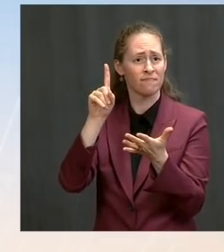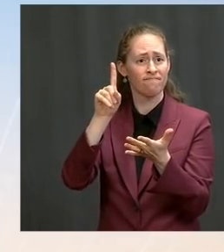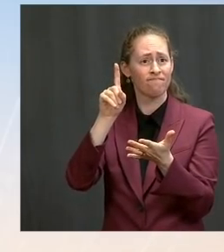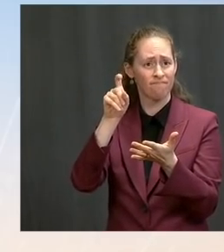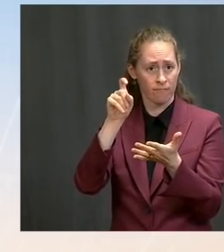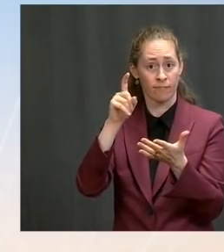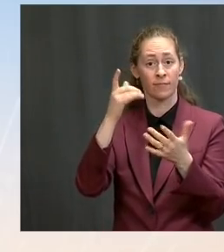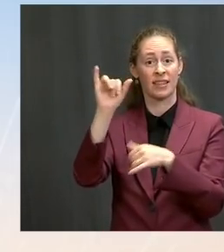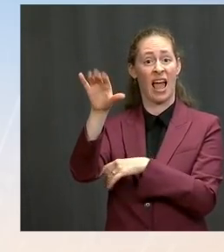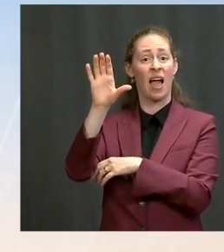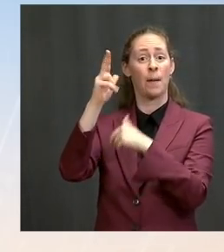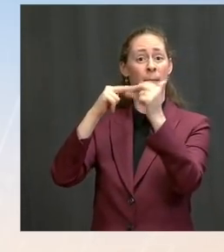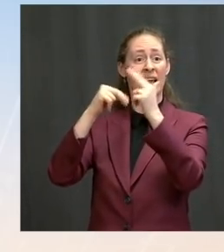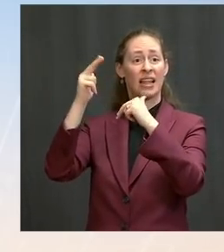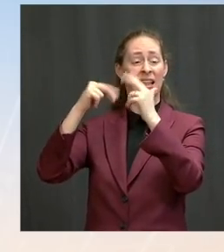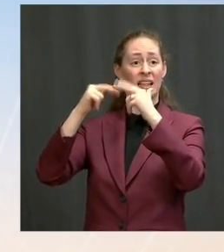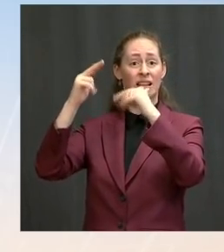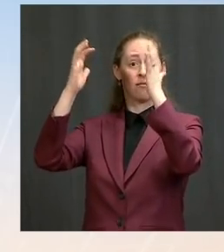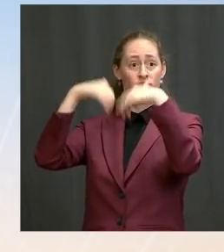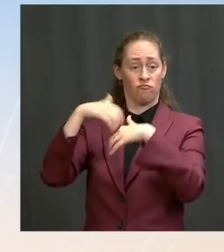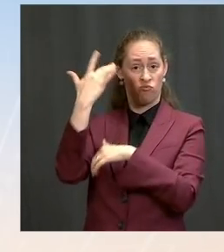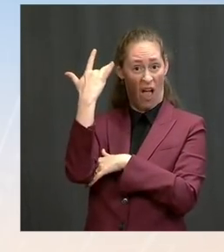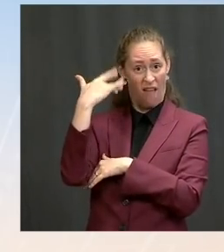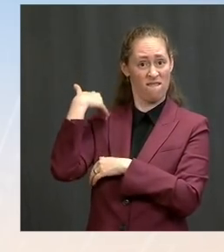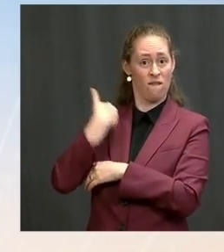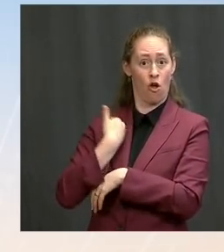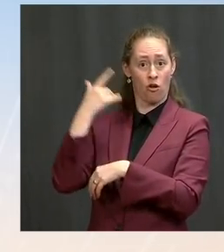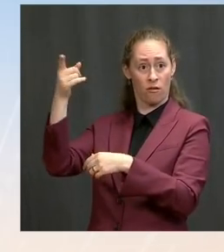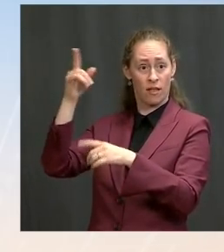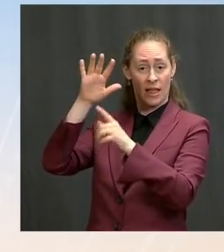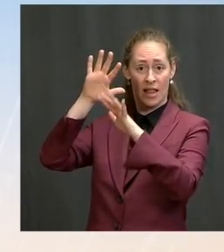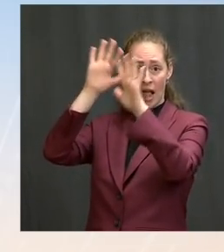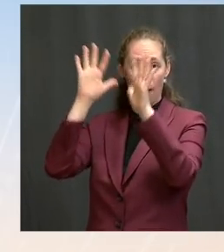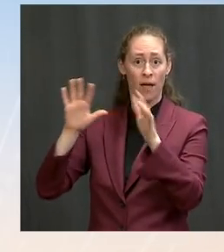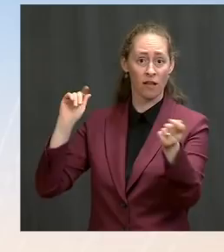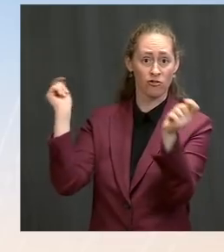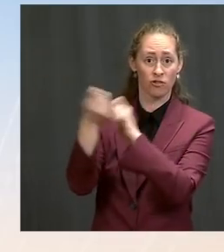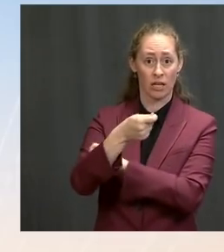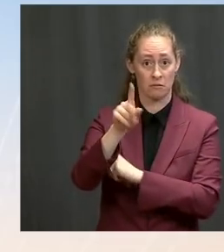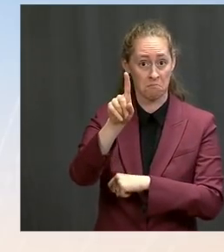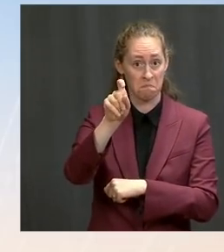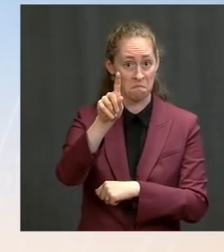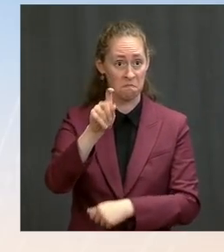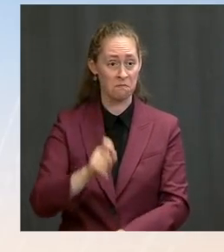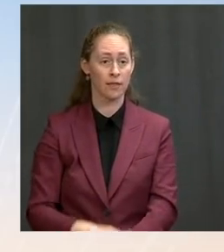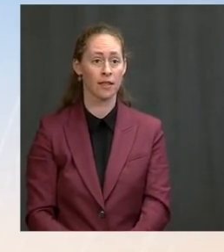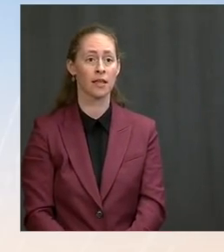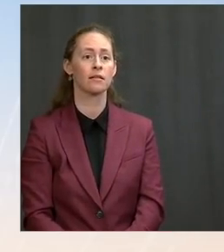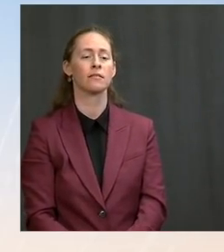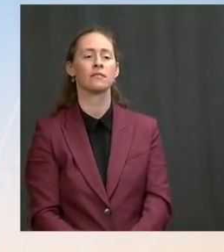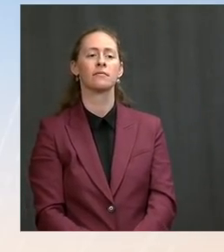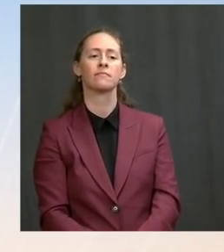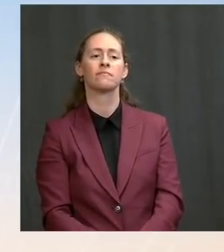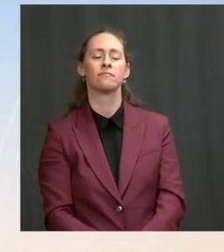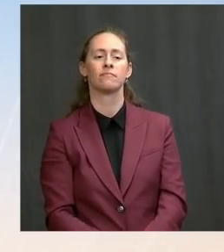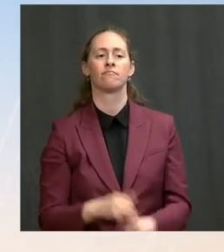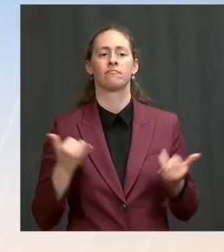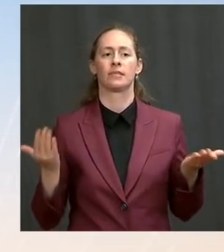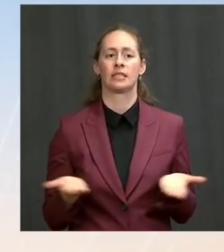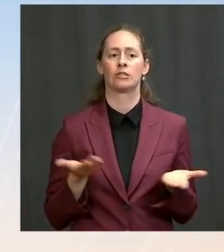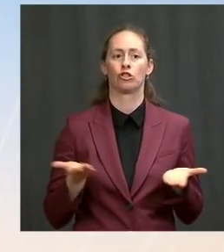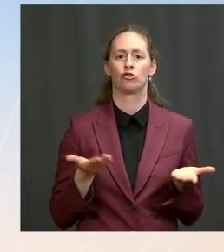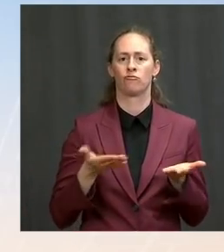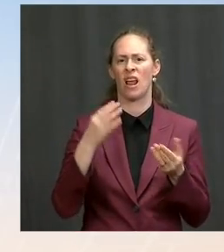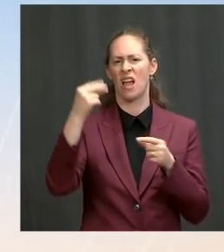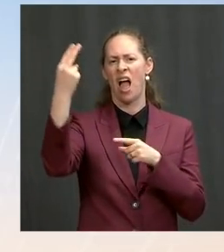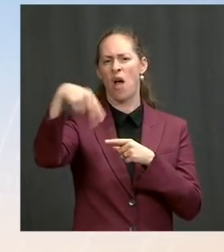don't know if we have enough information at this point. You know, what I'll say is EPA, both our headquarters and our regional offices, are coordinating